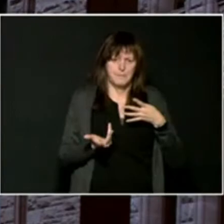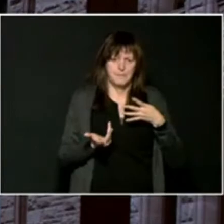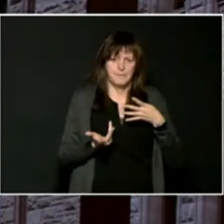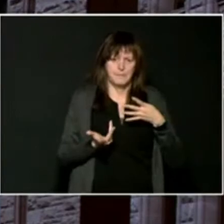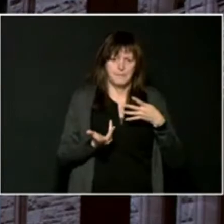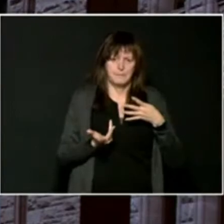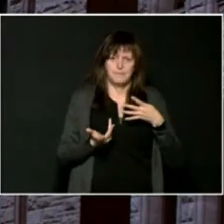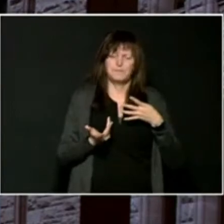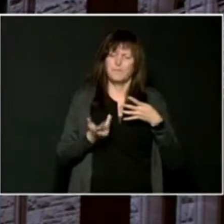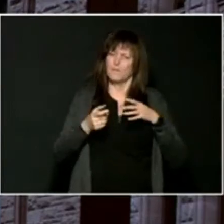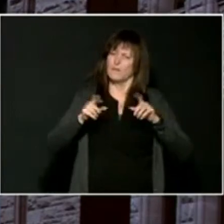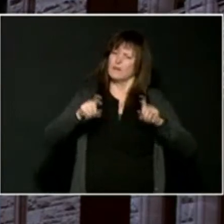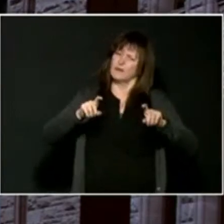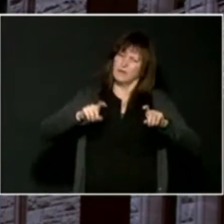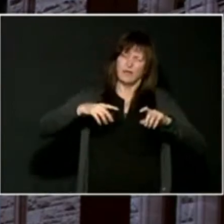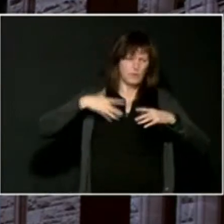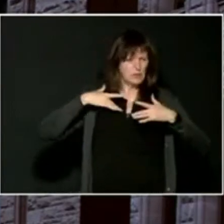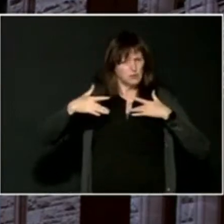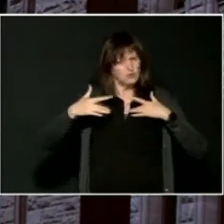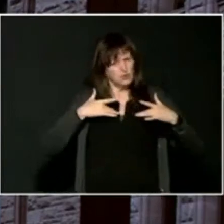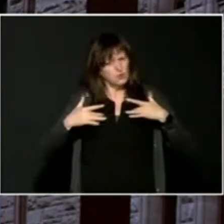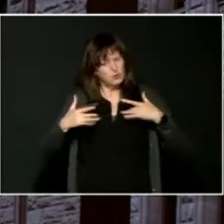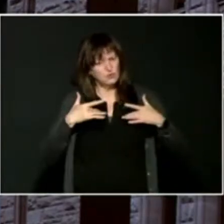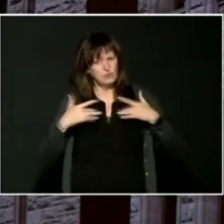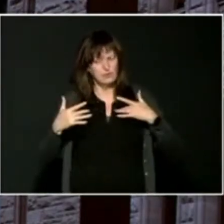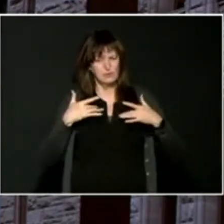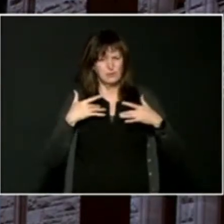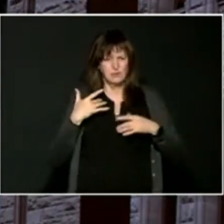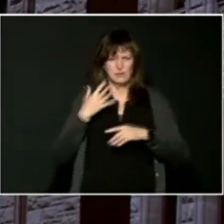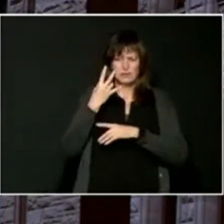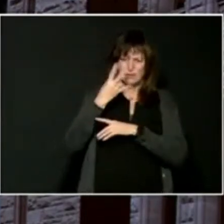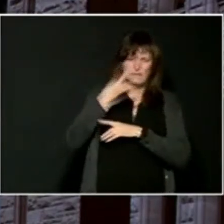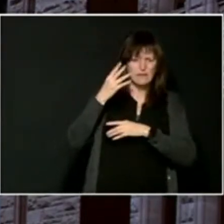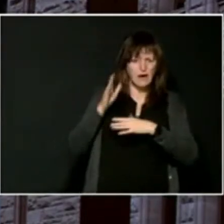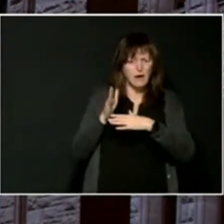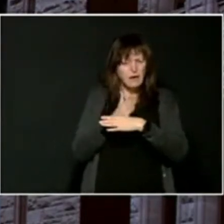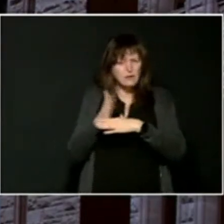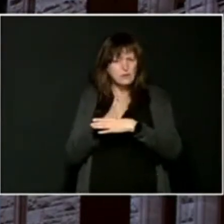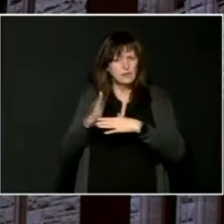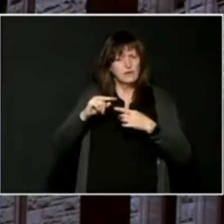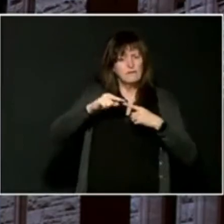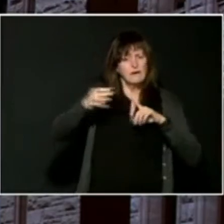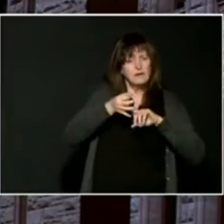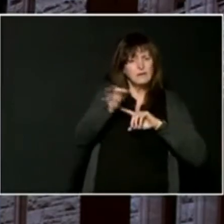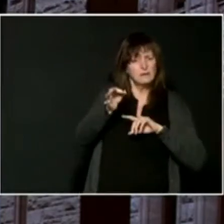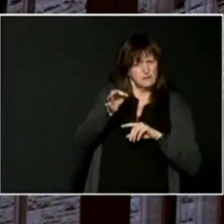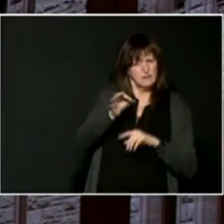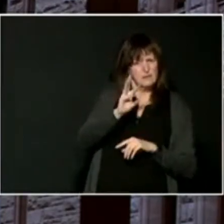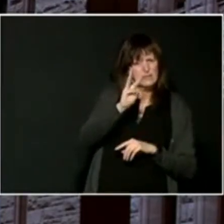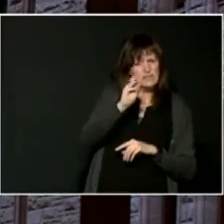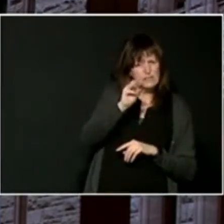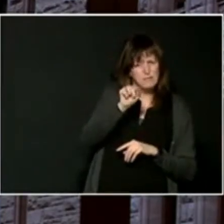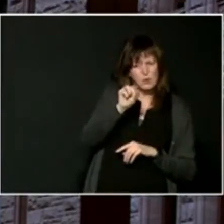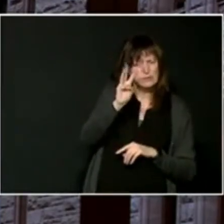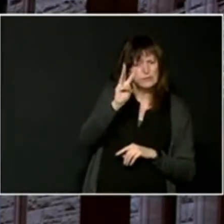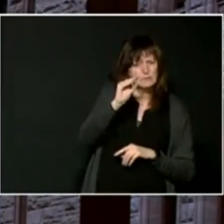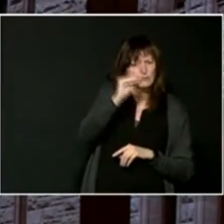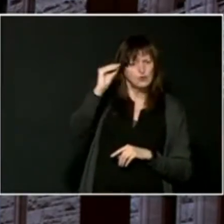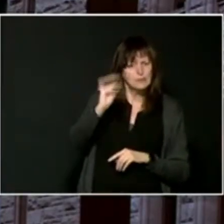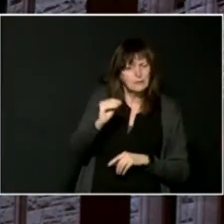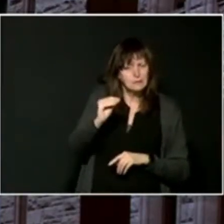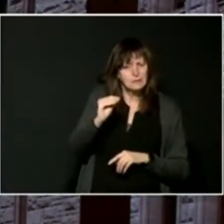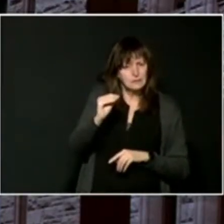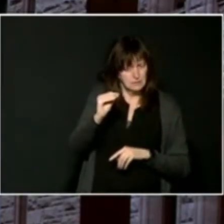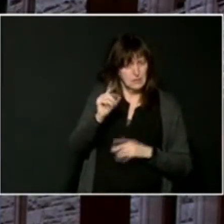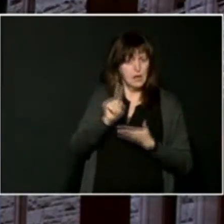concerned. The 7-day rolling average for the VOCs is now up to 60.6%, which is up from 53.8%